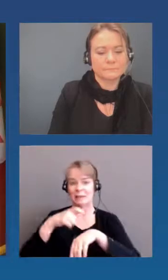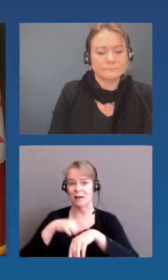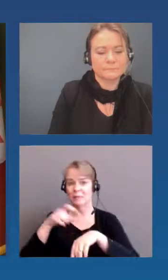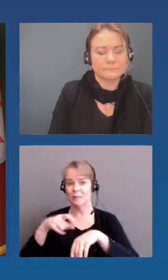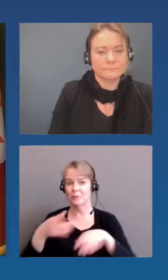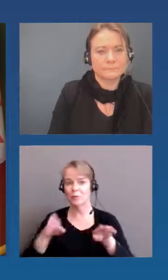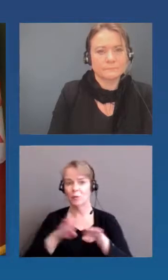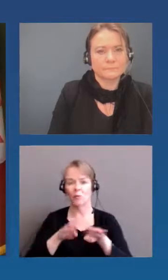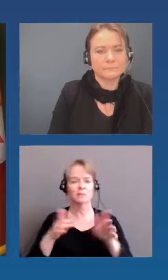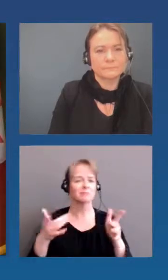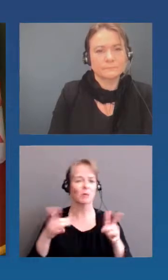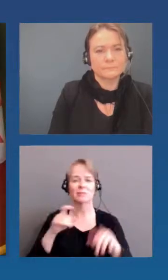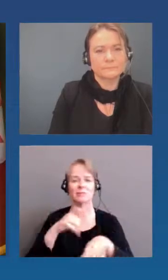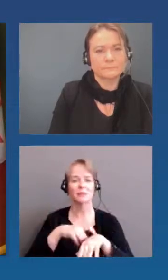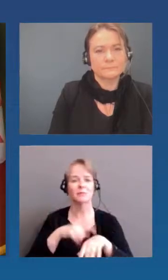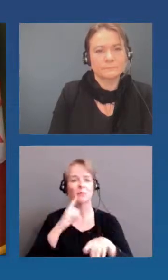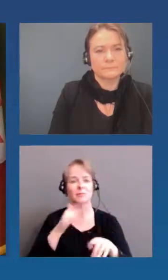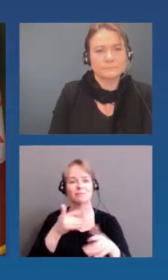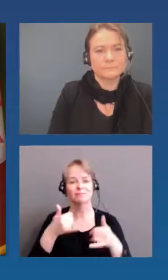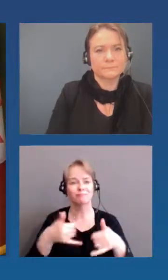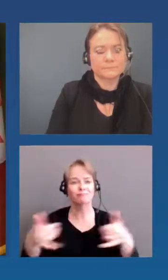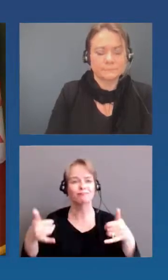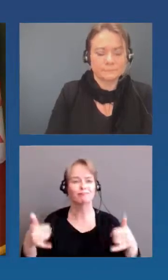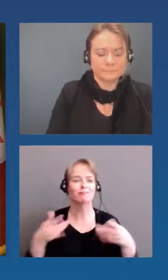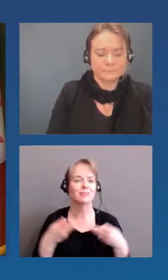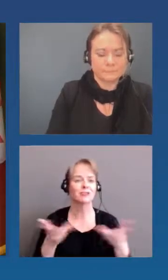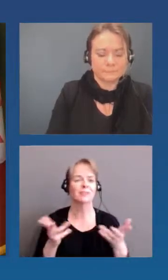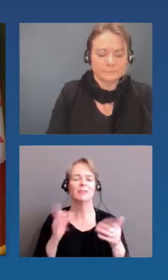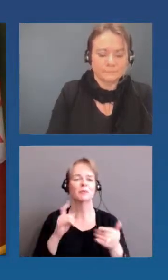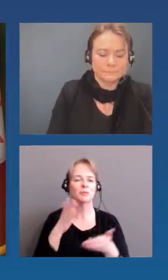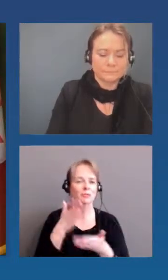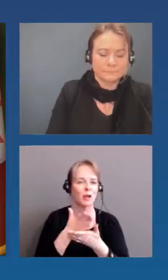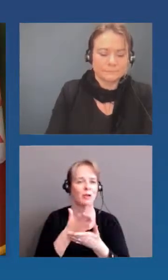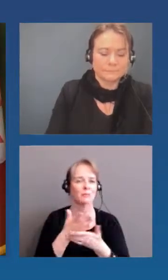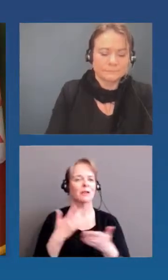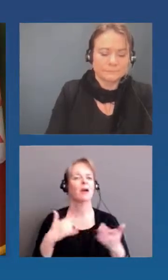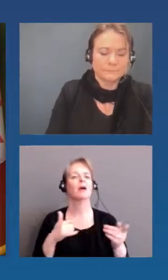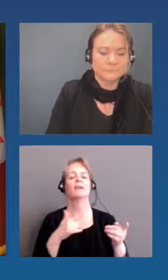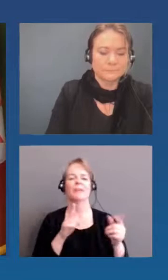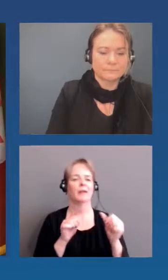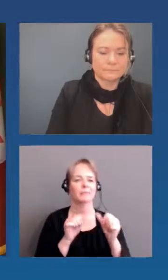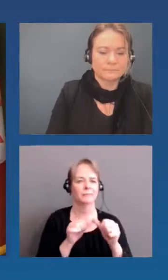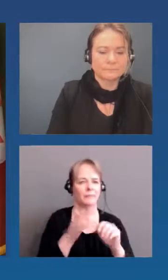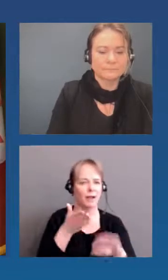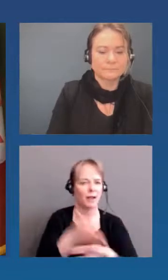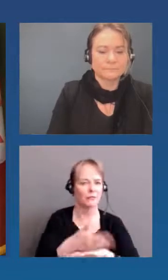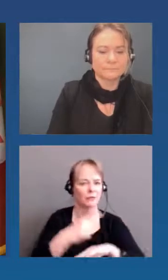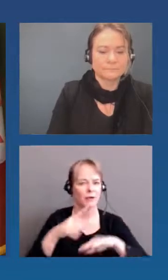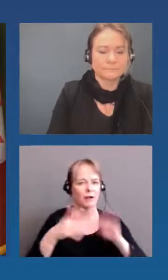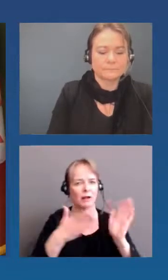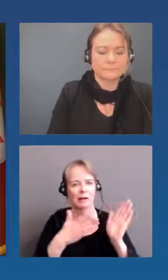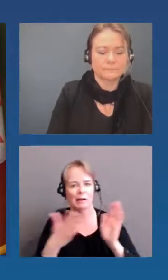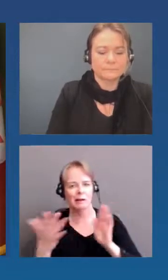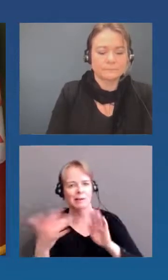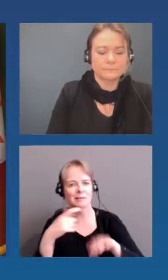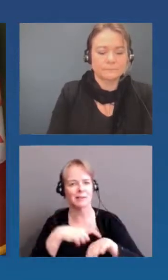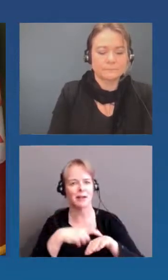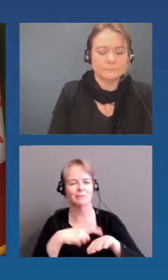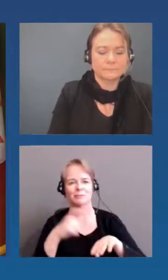to serve individuals, and we intervened following complaints. We intervened rapidly and